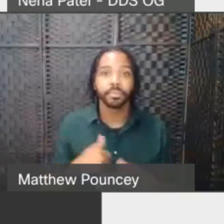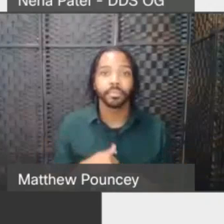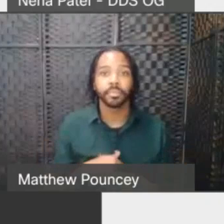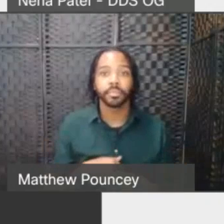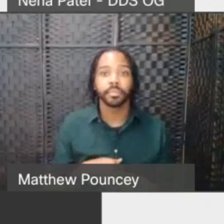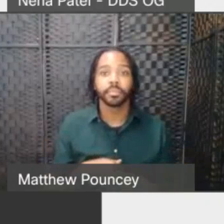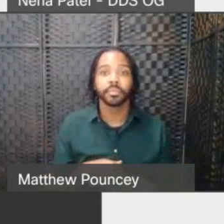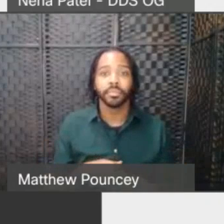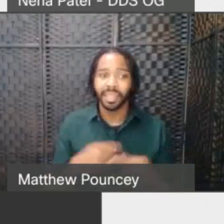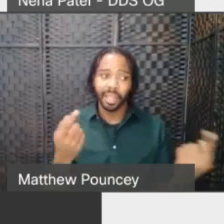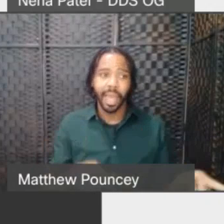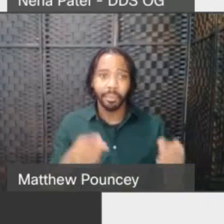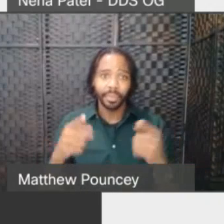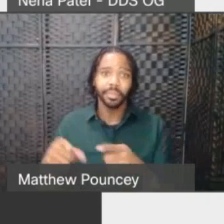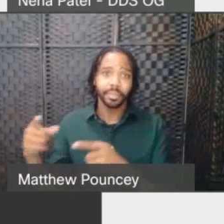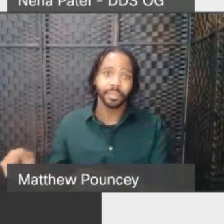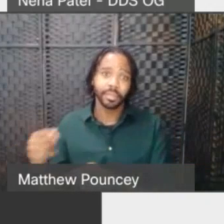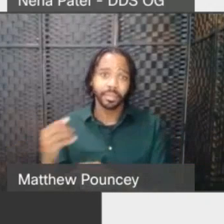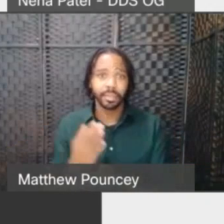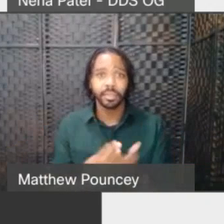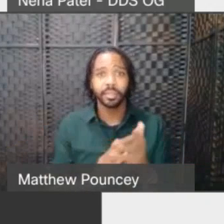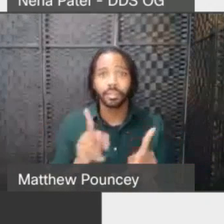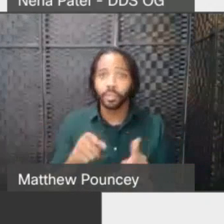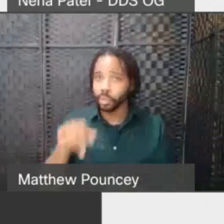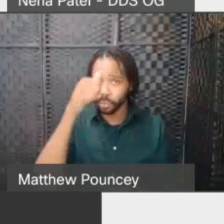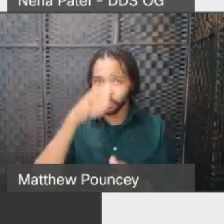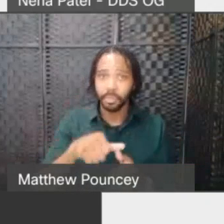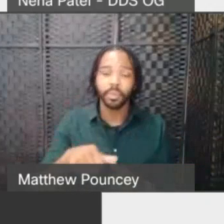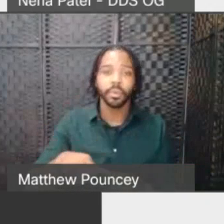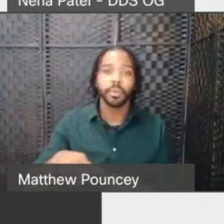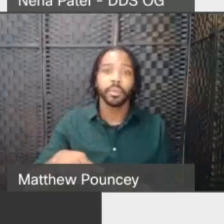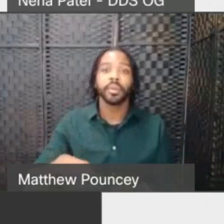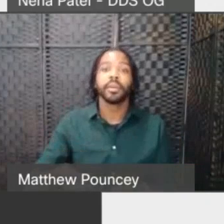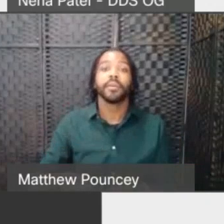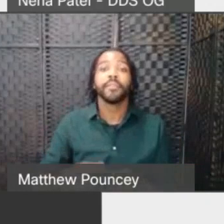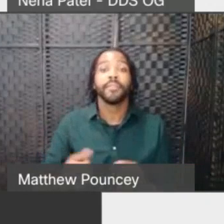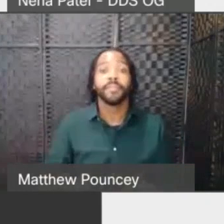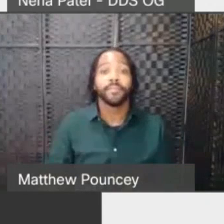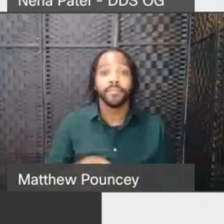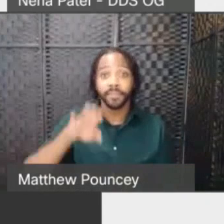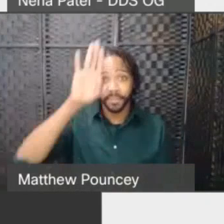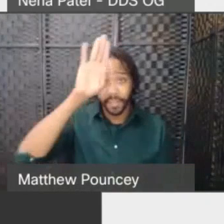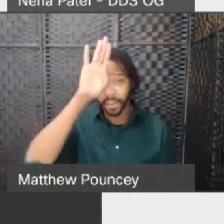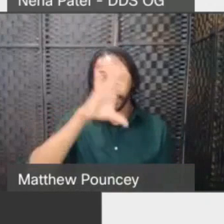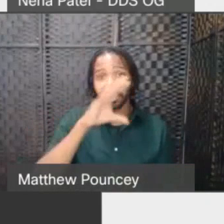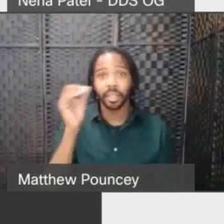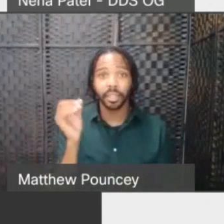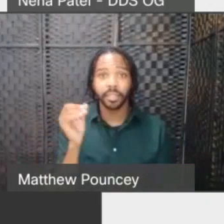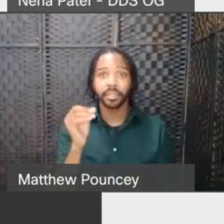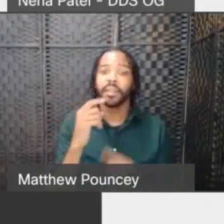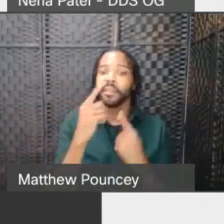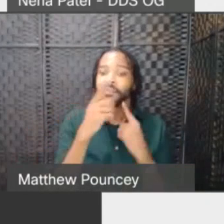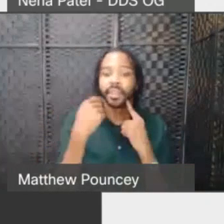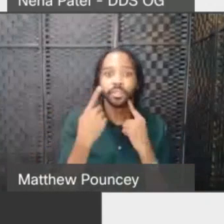And those occur. People may recall historically sort of firefighters and facial hair because of equipment they needed to wear. And there